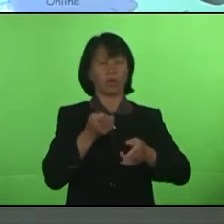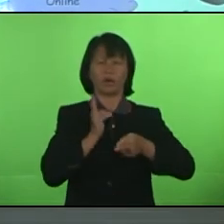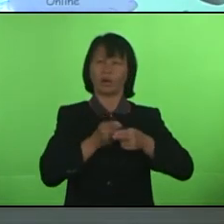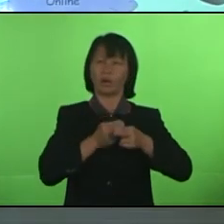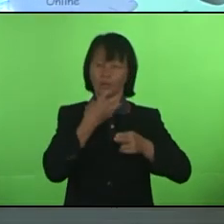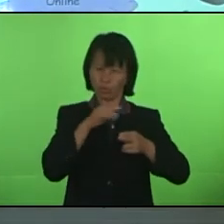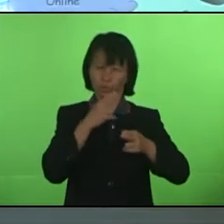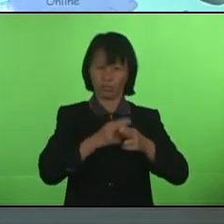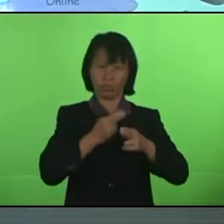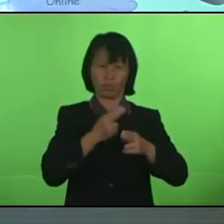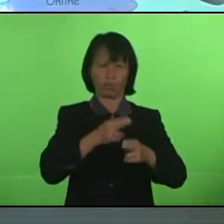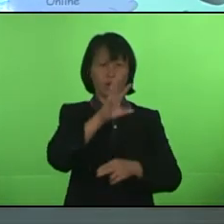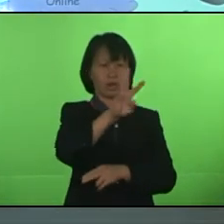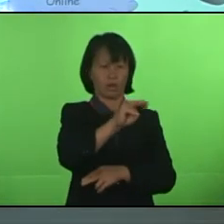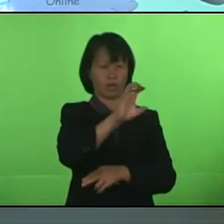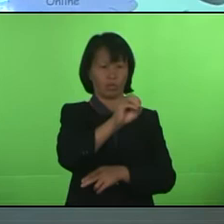call